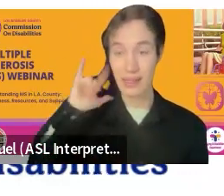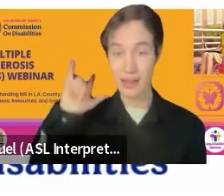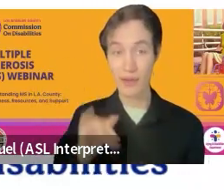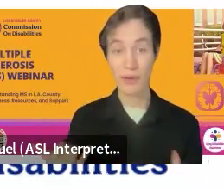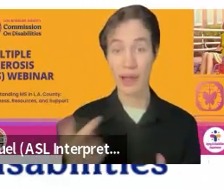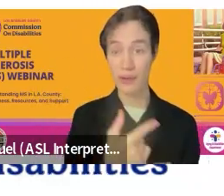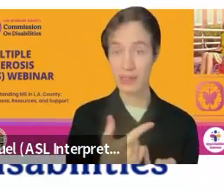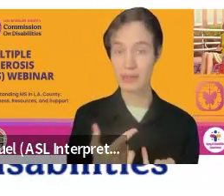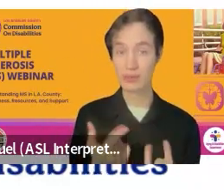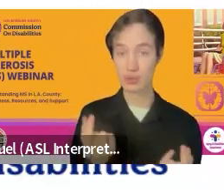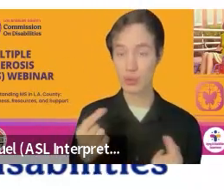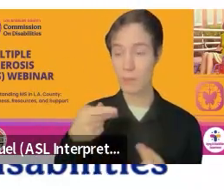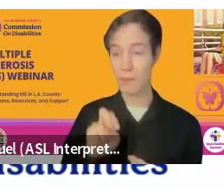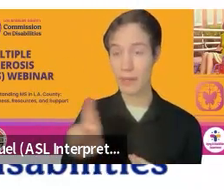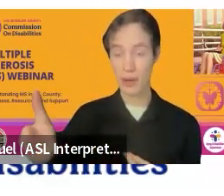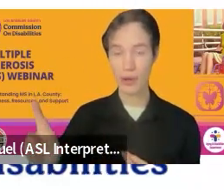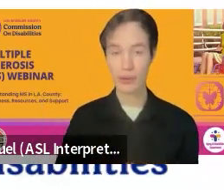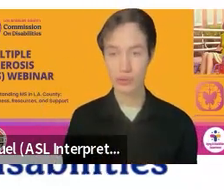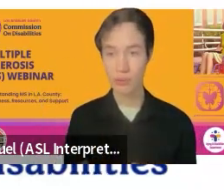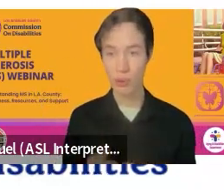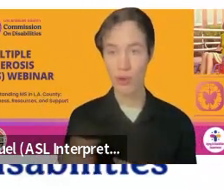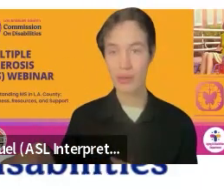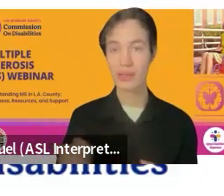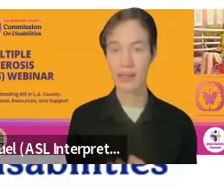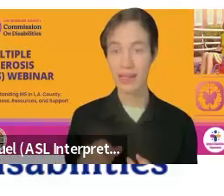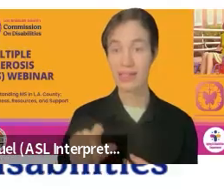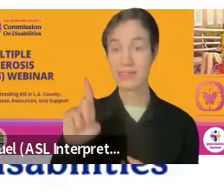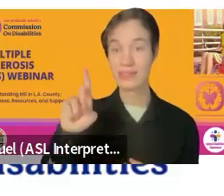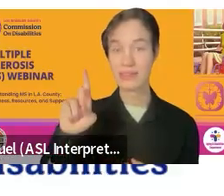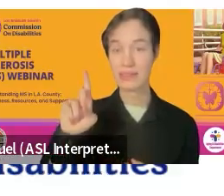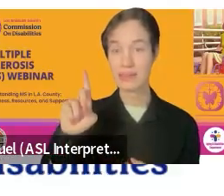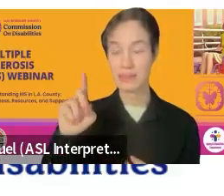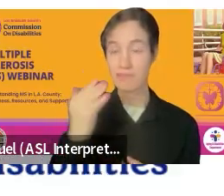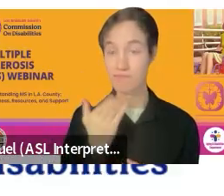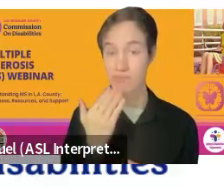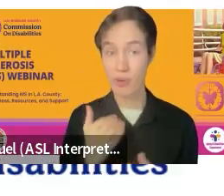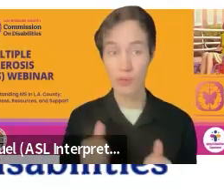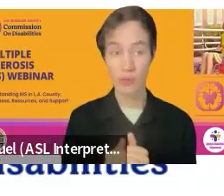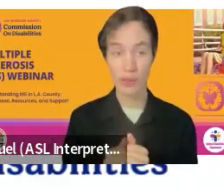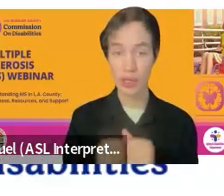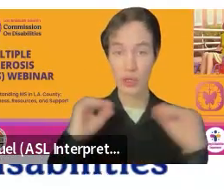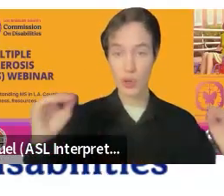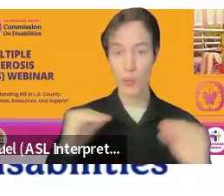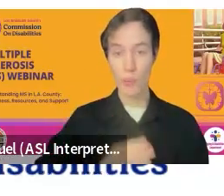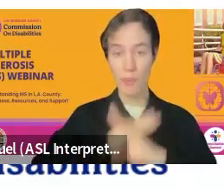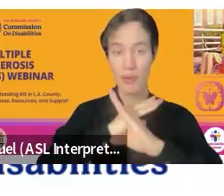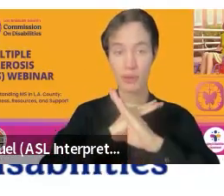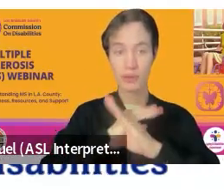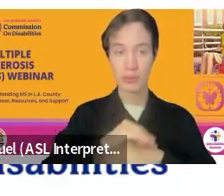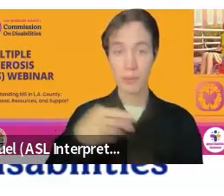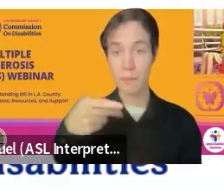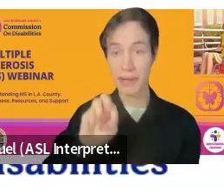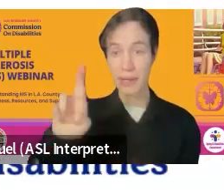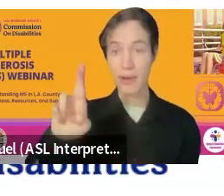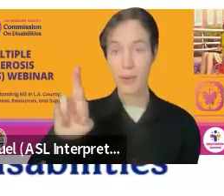mentor supervisor for neuroservices and diabetes limb preservation with No Barriers peer mentoring and life